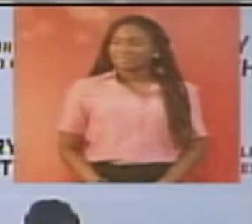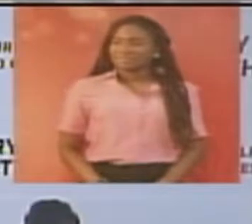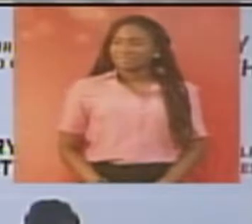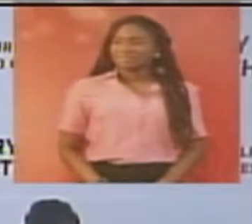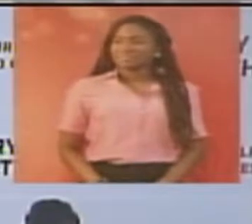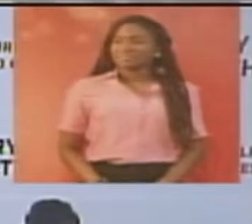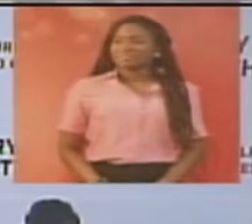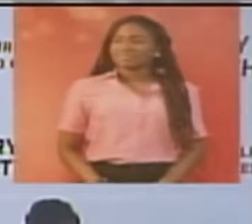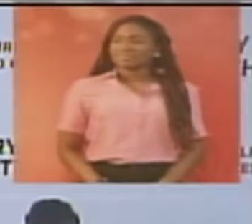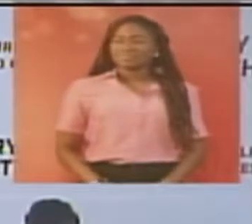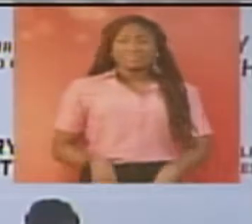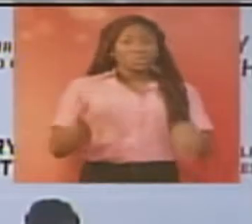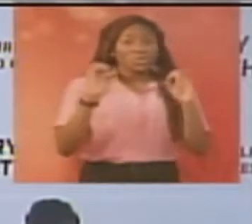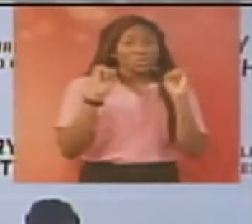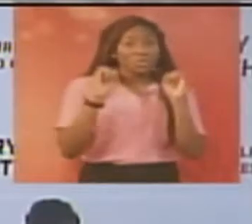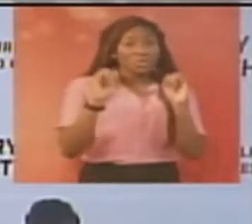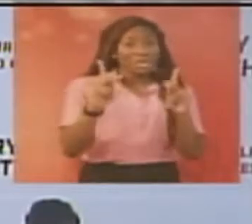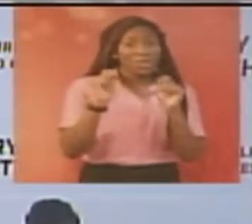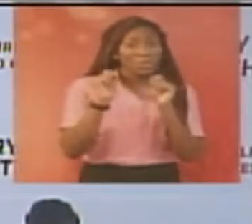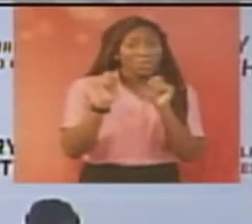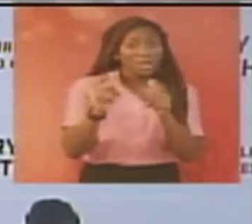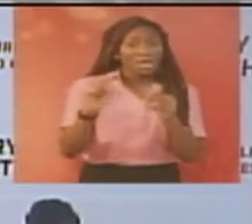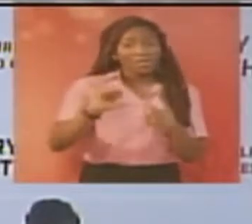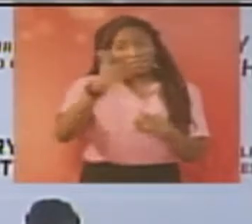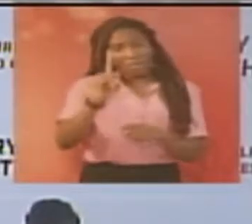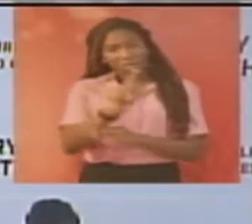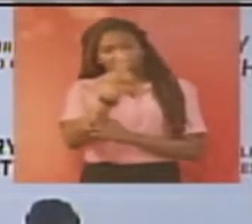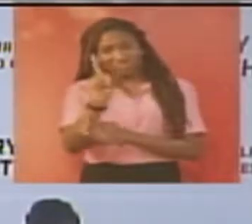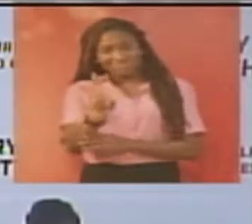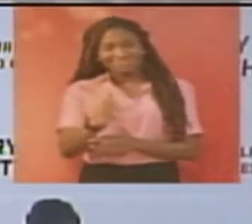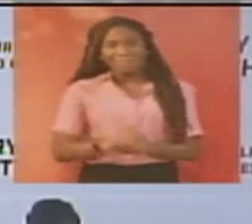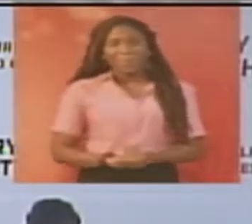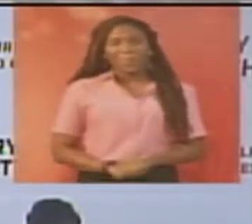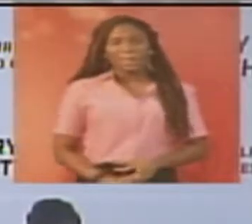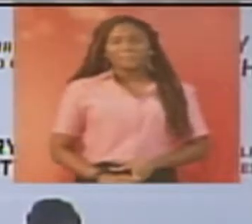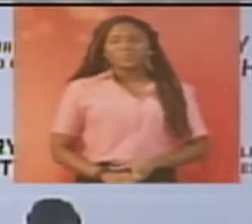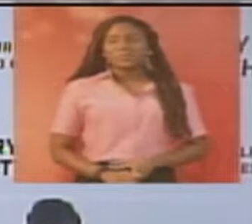Okay, so we now go quickly to Wired 868.